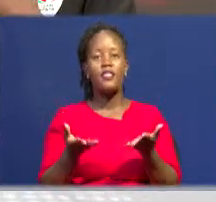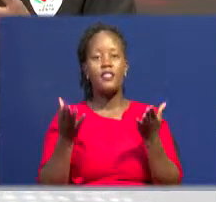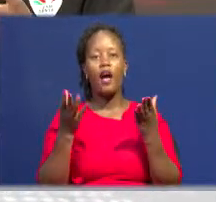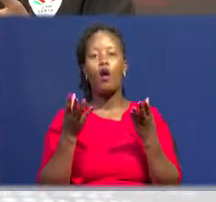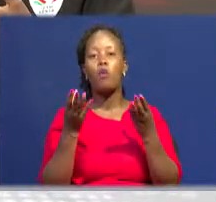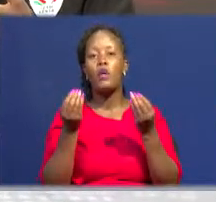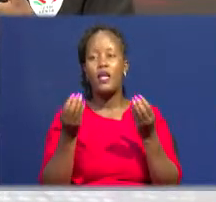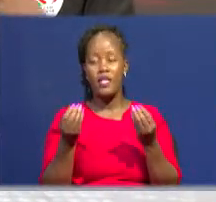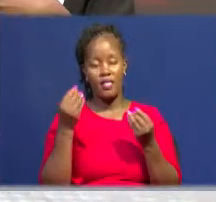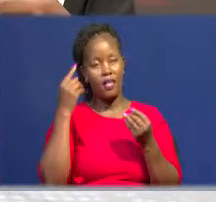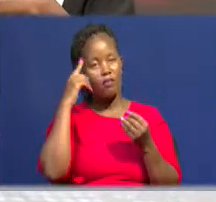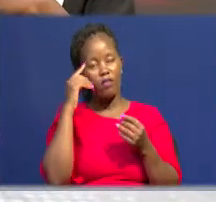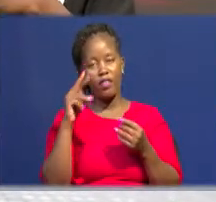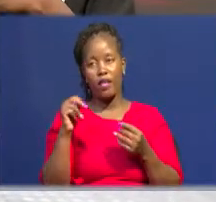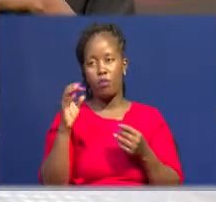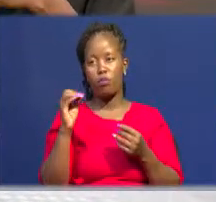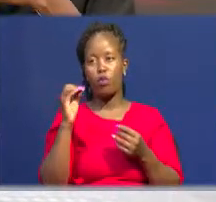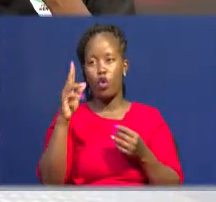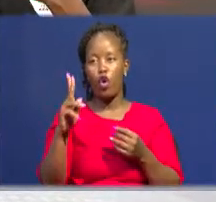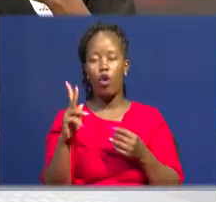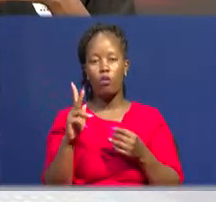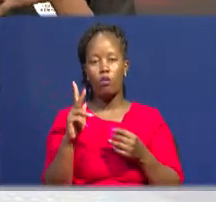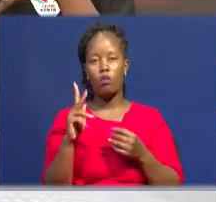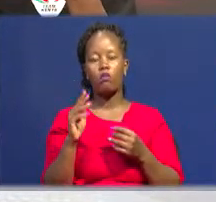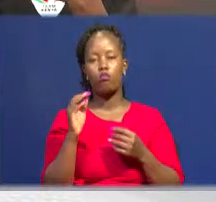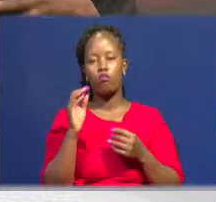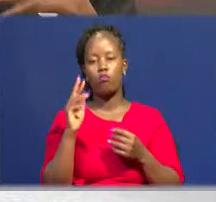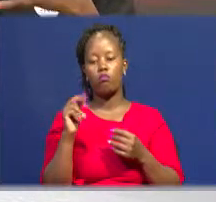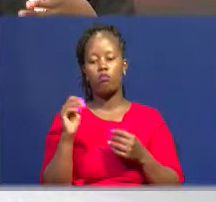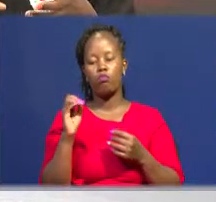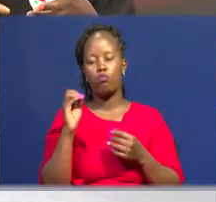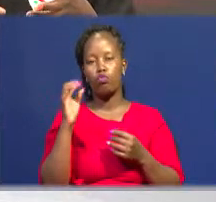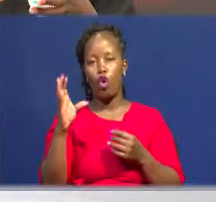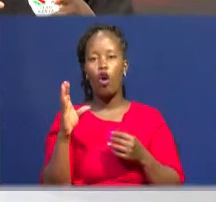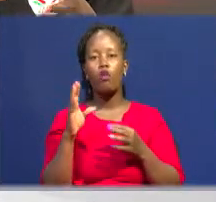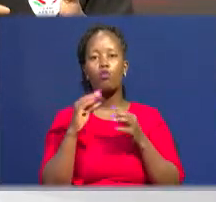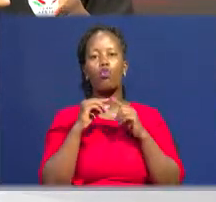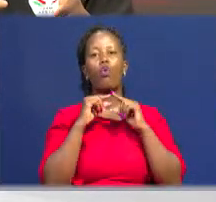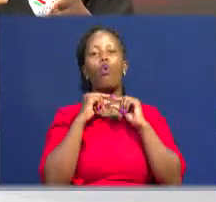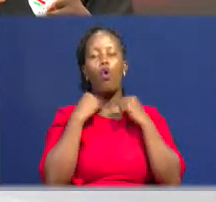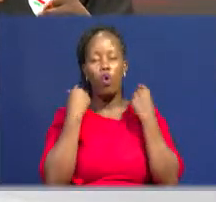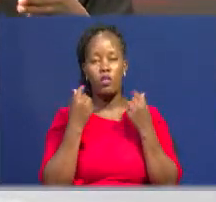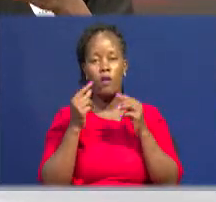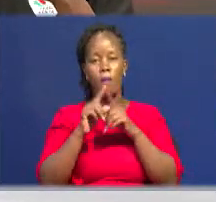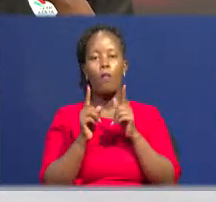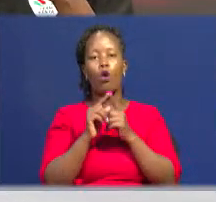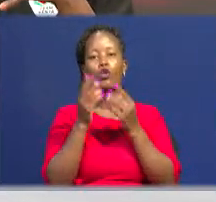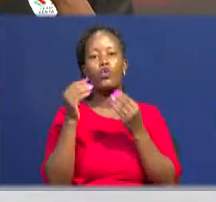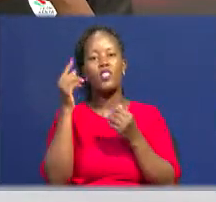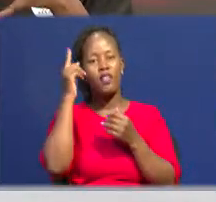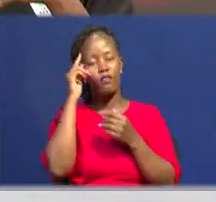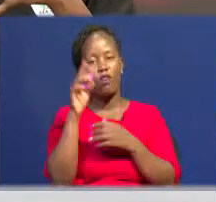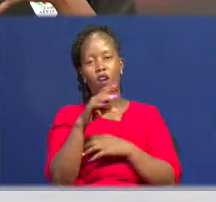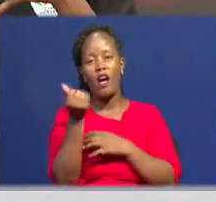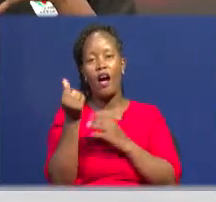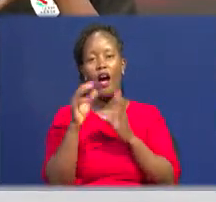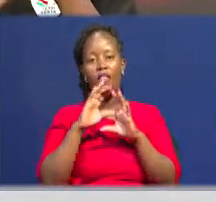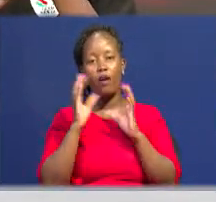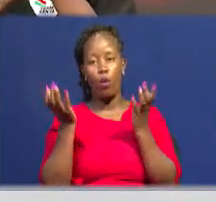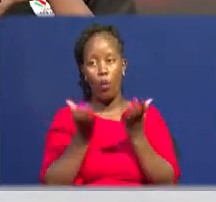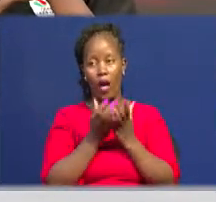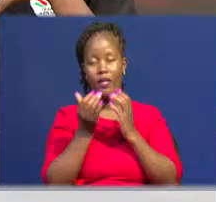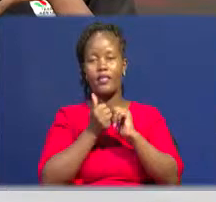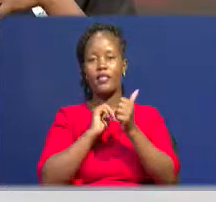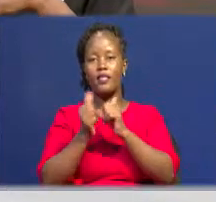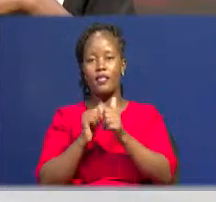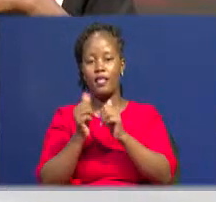for like NOC to host it. It's easier even for the other world of sports to host these events, and that's why they are really promoting it,